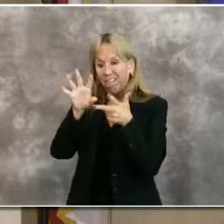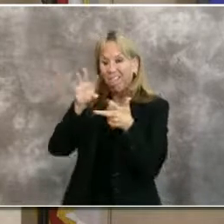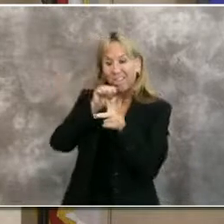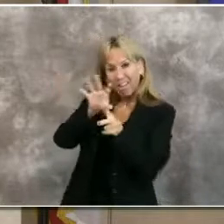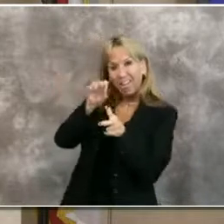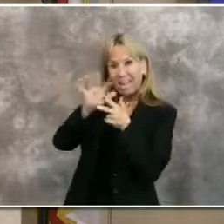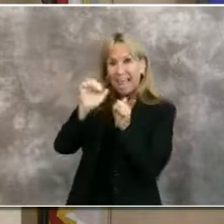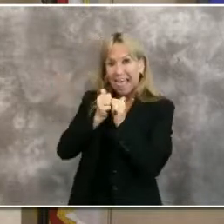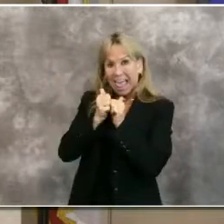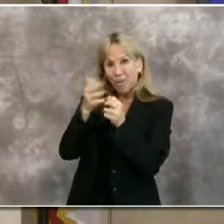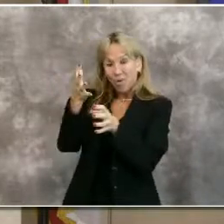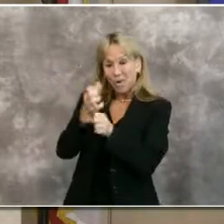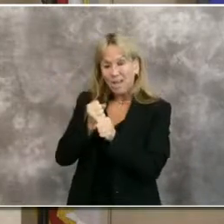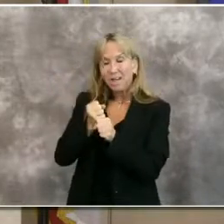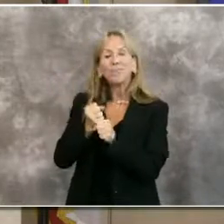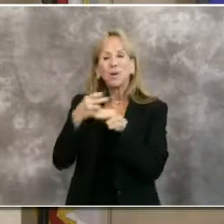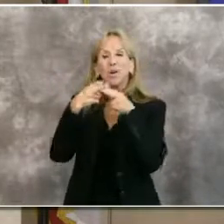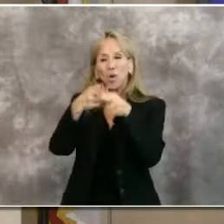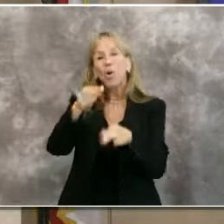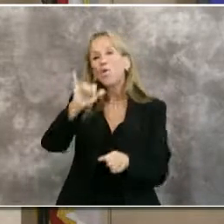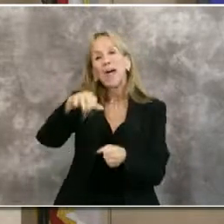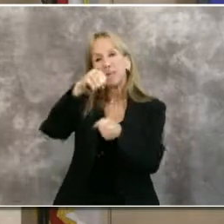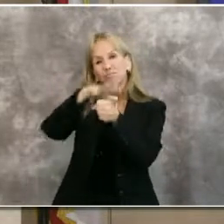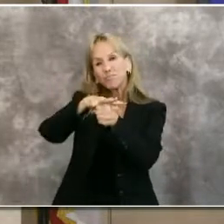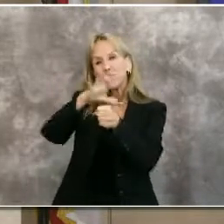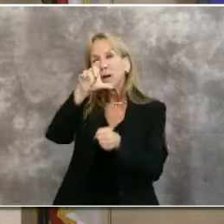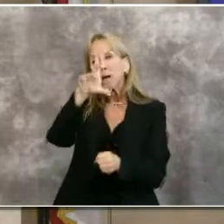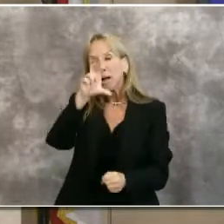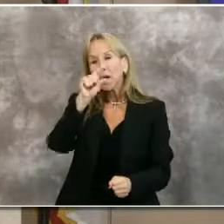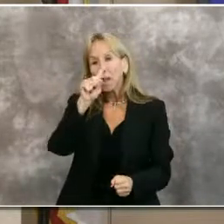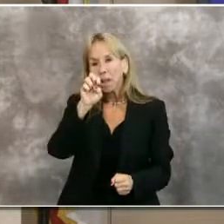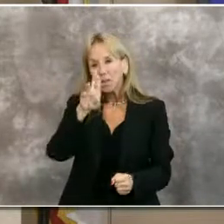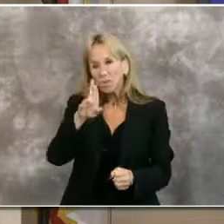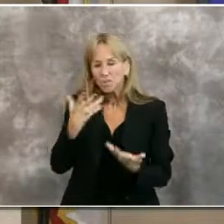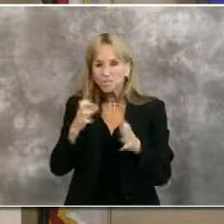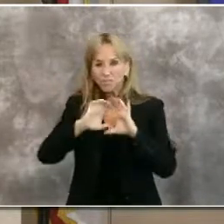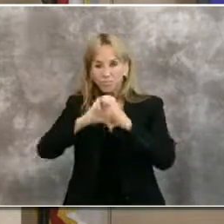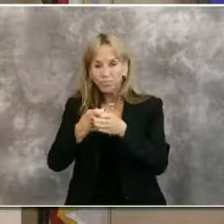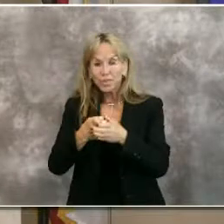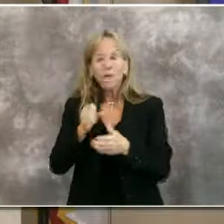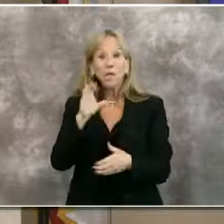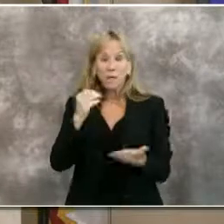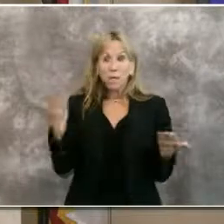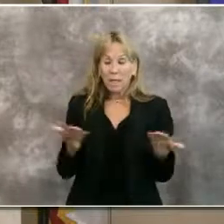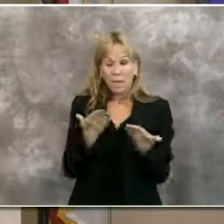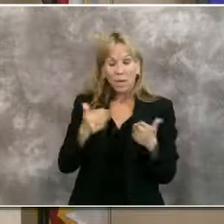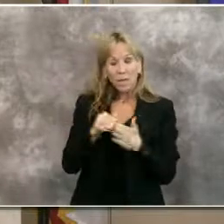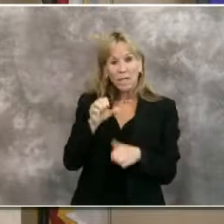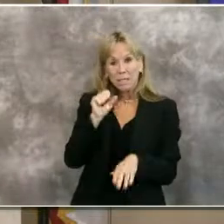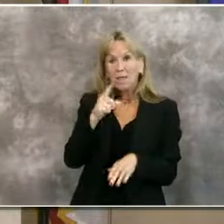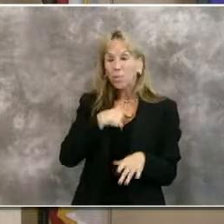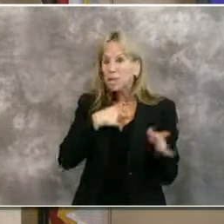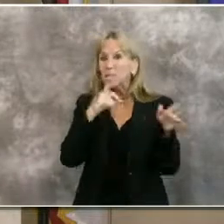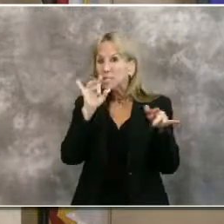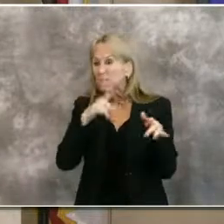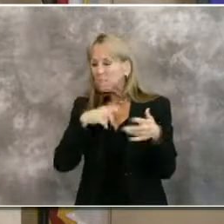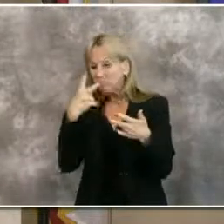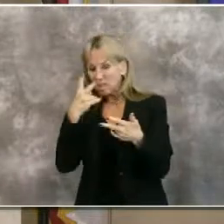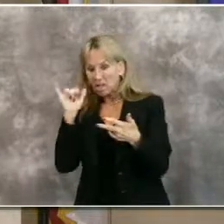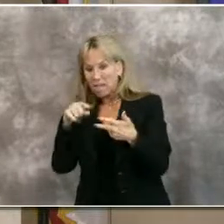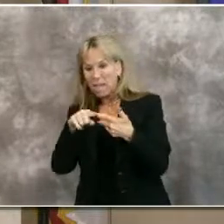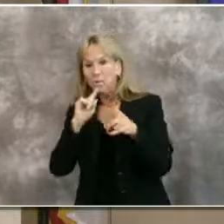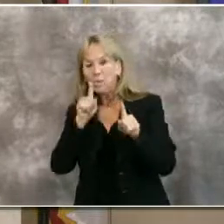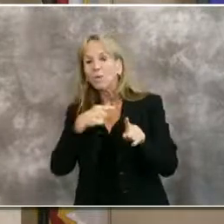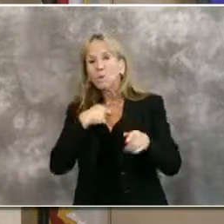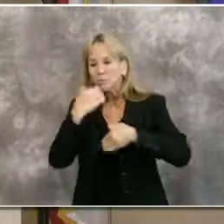Diego, we did some close contact investigations and some testing, as was really described previously, what our normal process